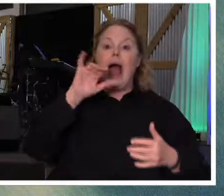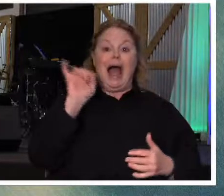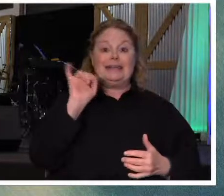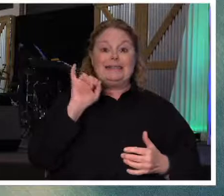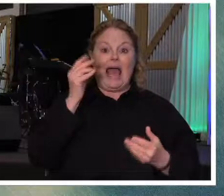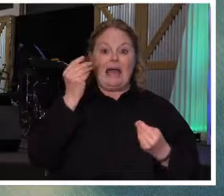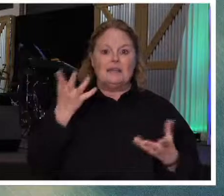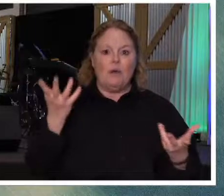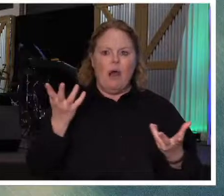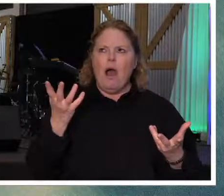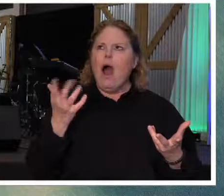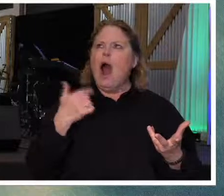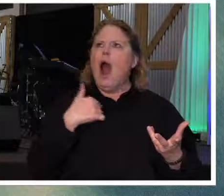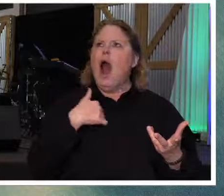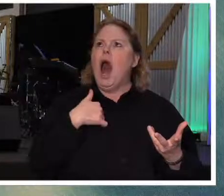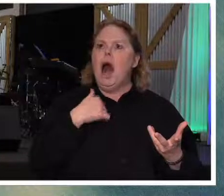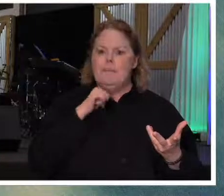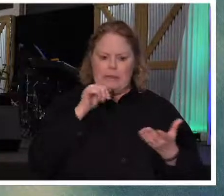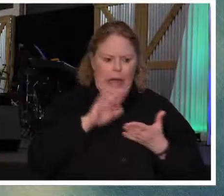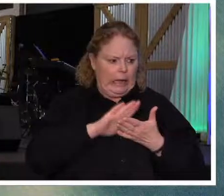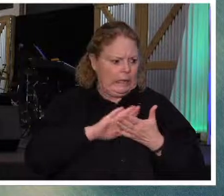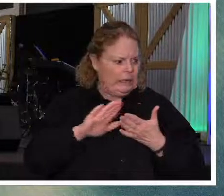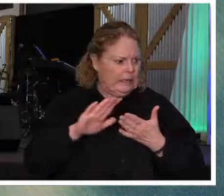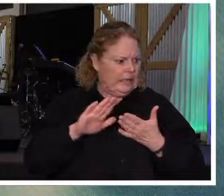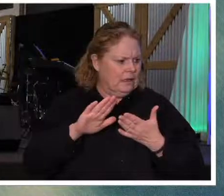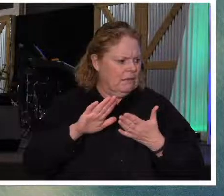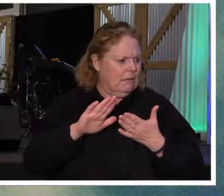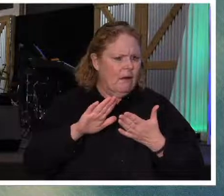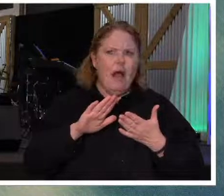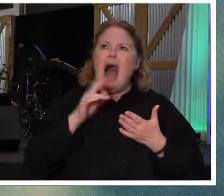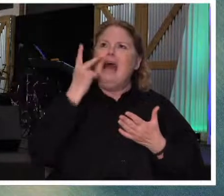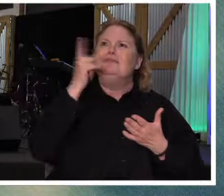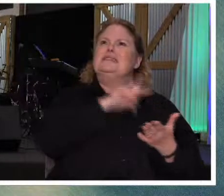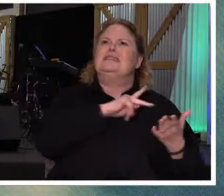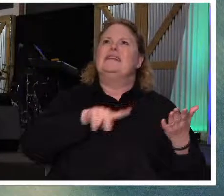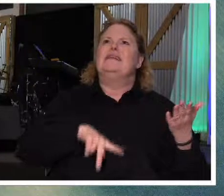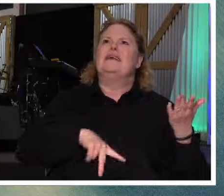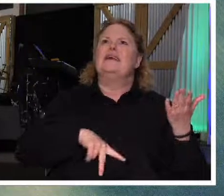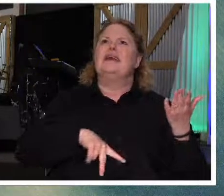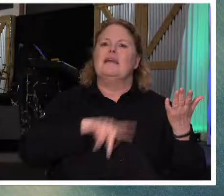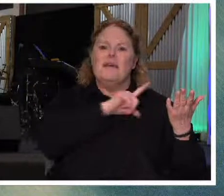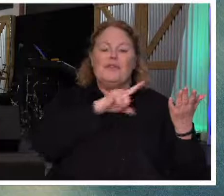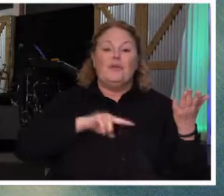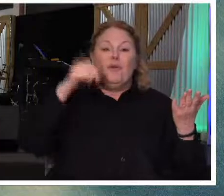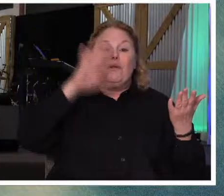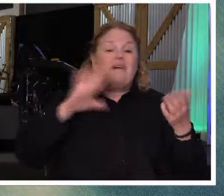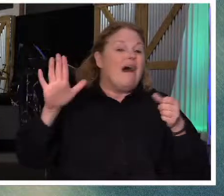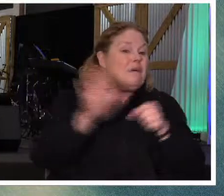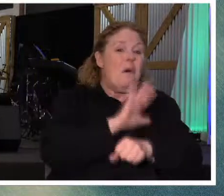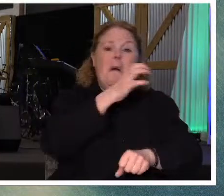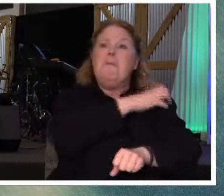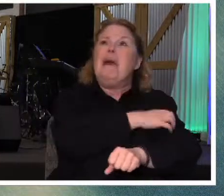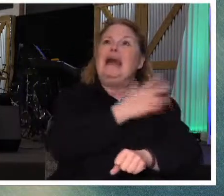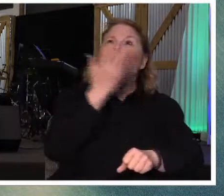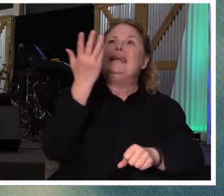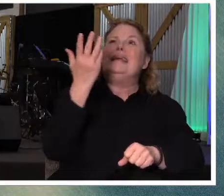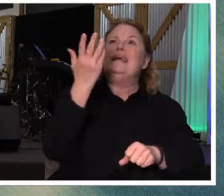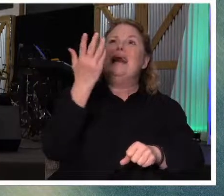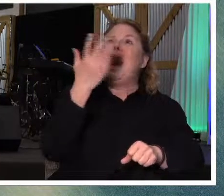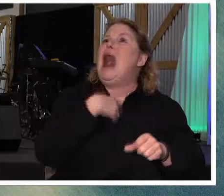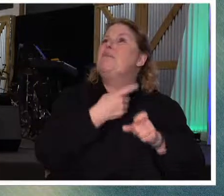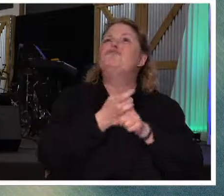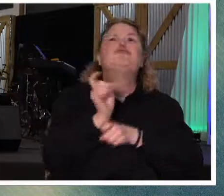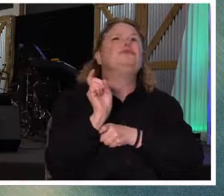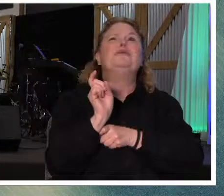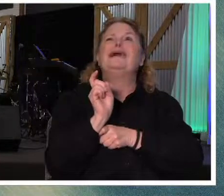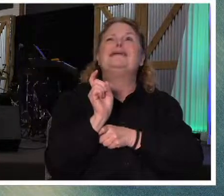people of unclean lips. And my eyes have seen the King, the Lord Almighty.' Then one of the seraphim flew